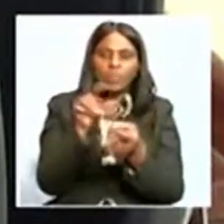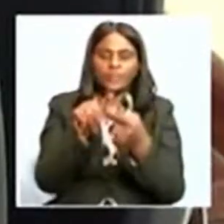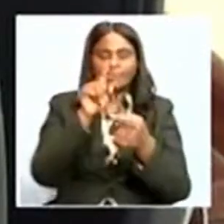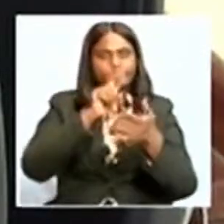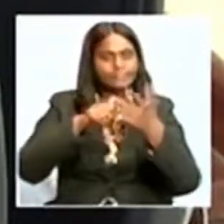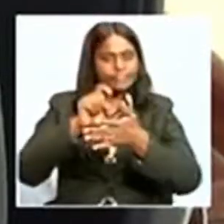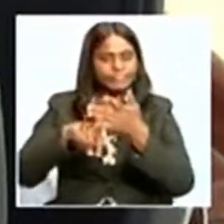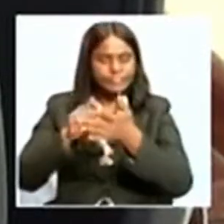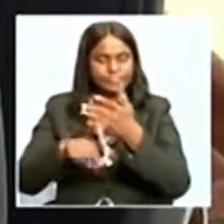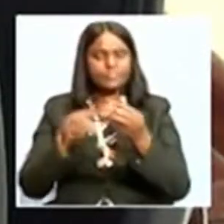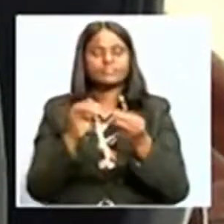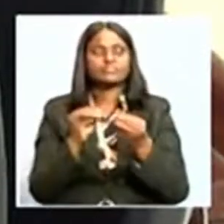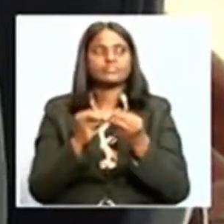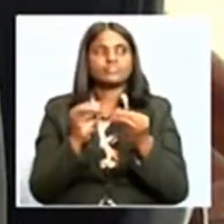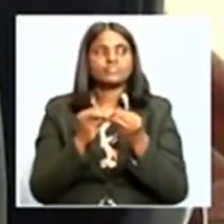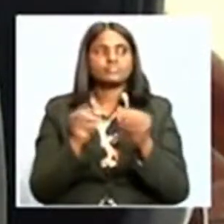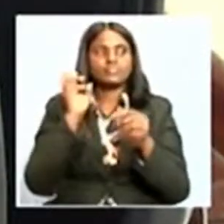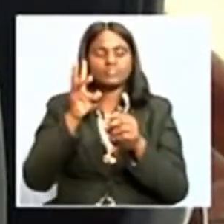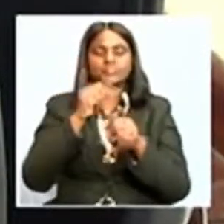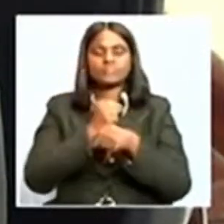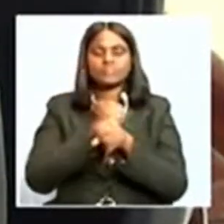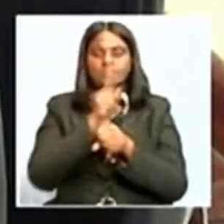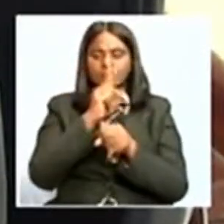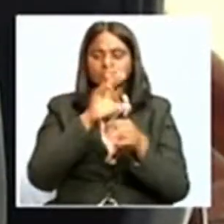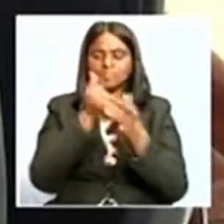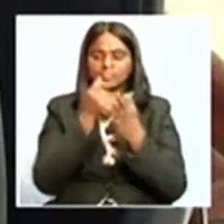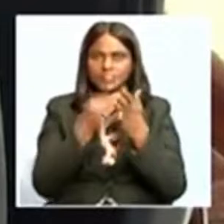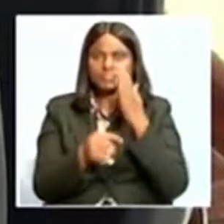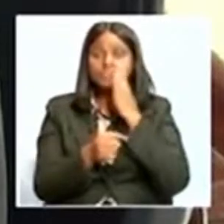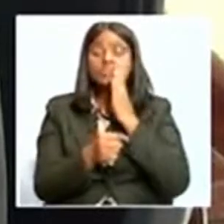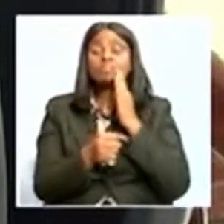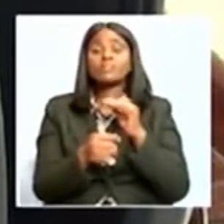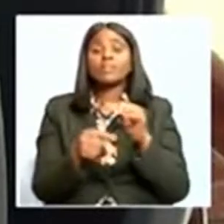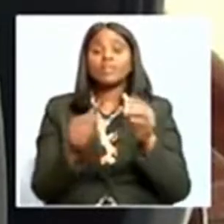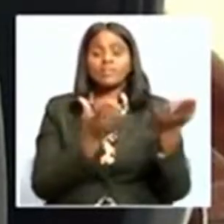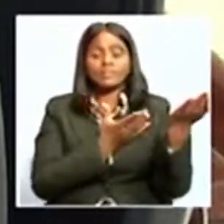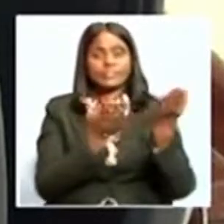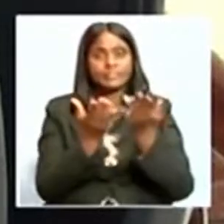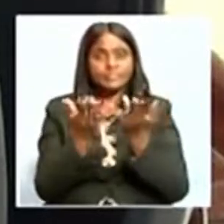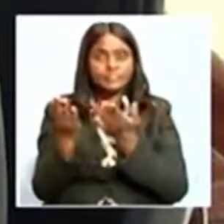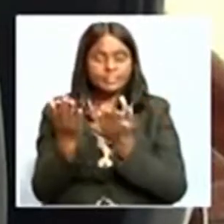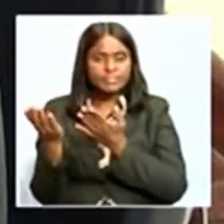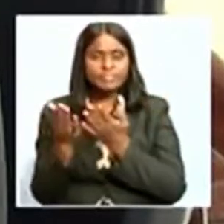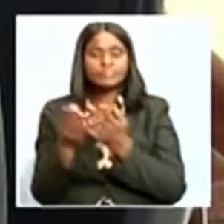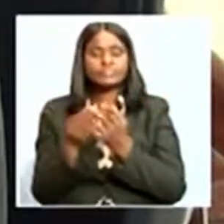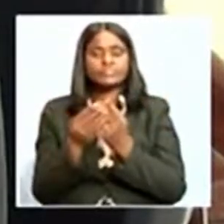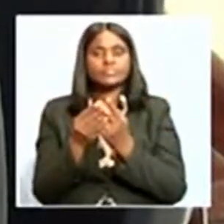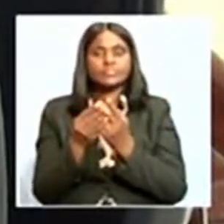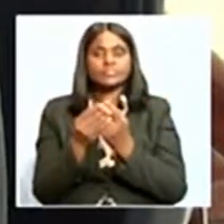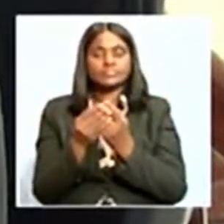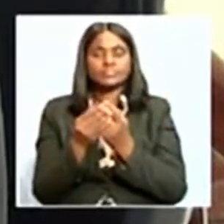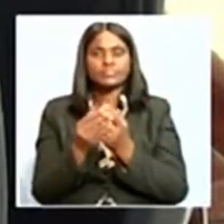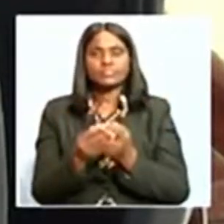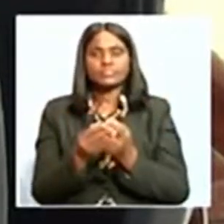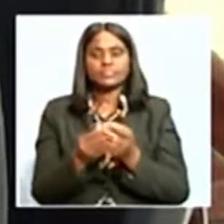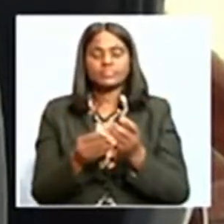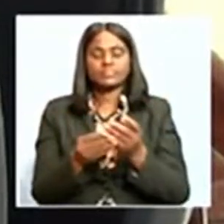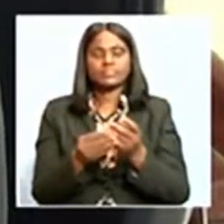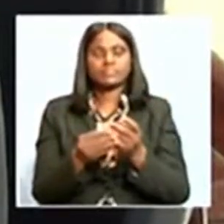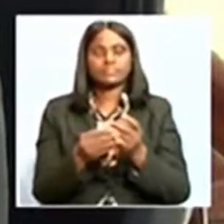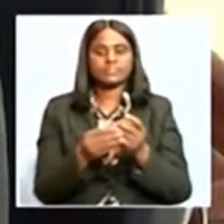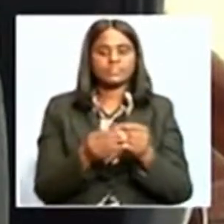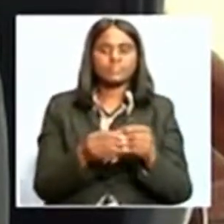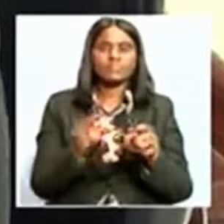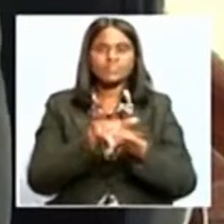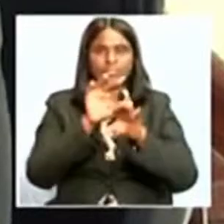claims. Further, the bill will ensure that the scope of cross-border electronic services that will be amenable to tax are clearly